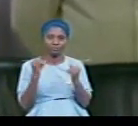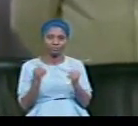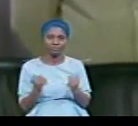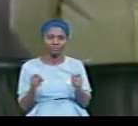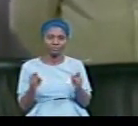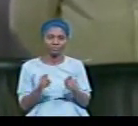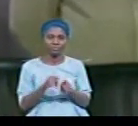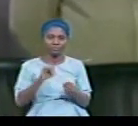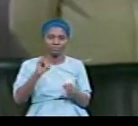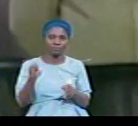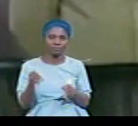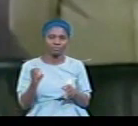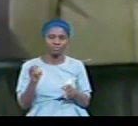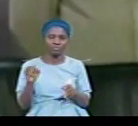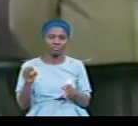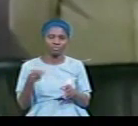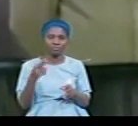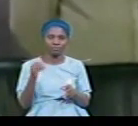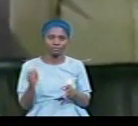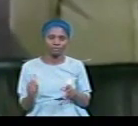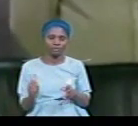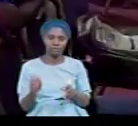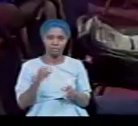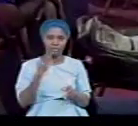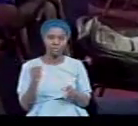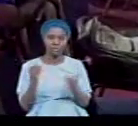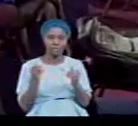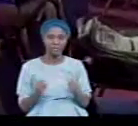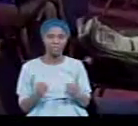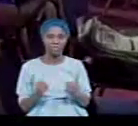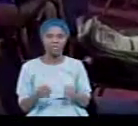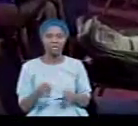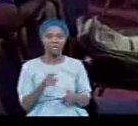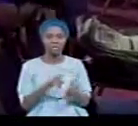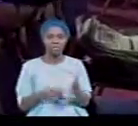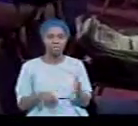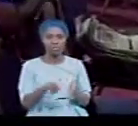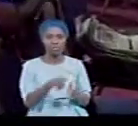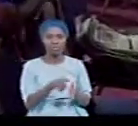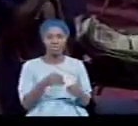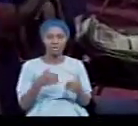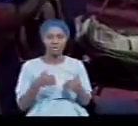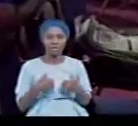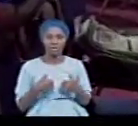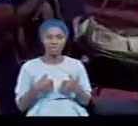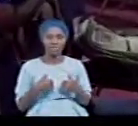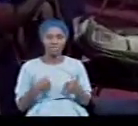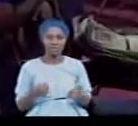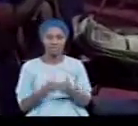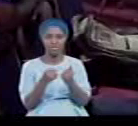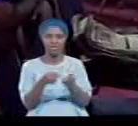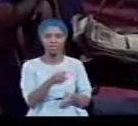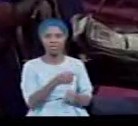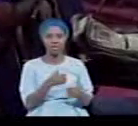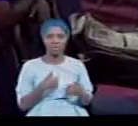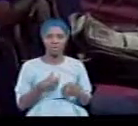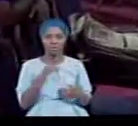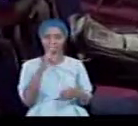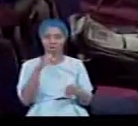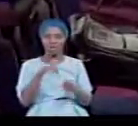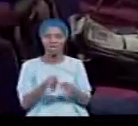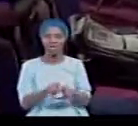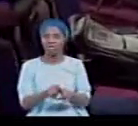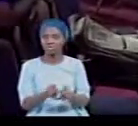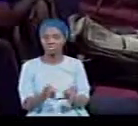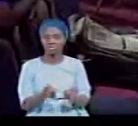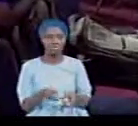they were in different dimensions, and he couldn't just say, I am not